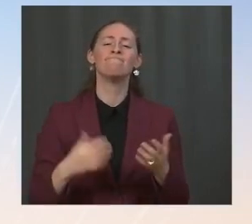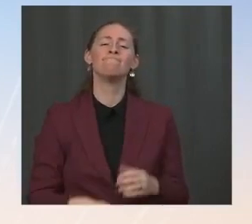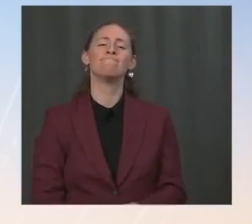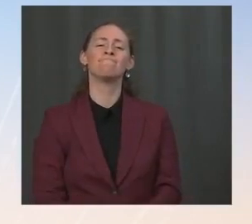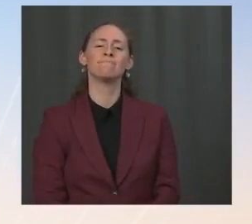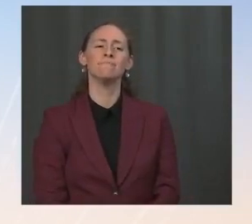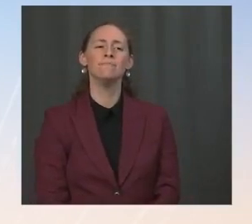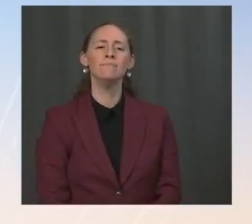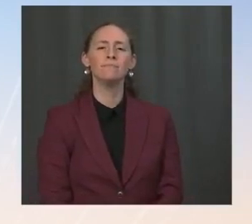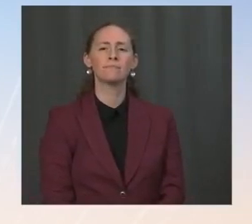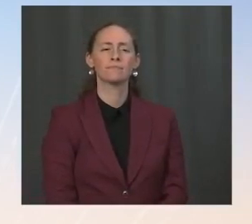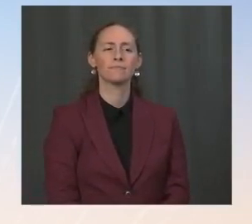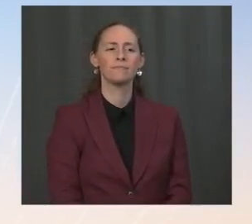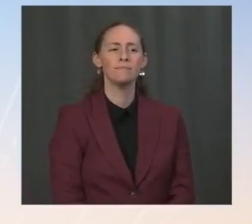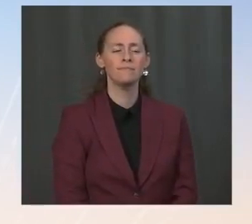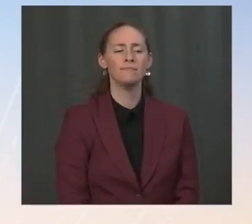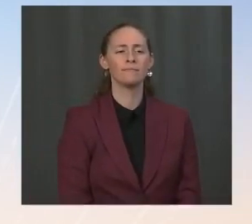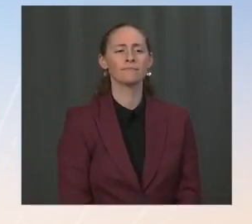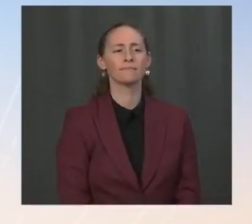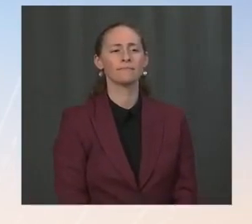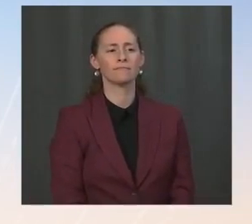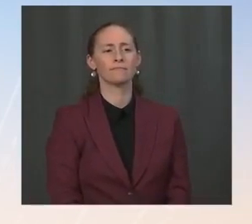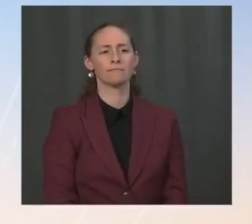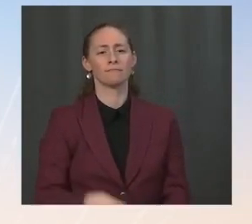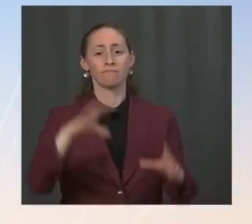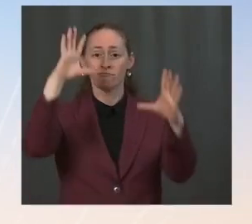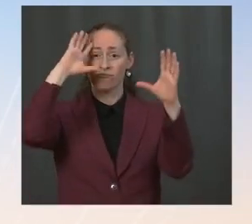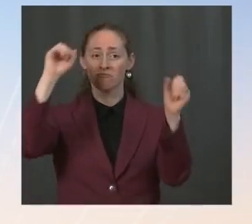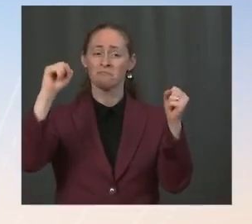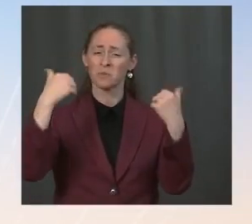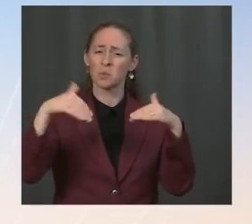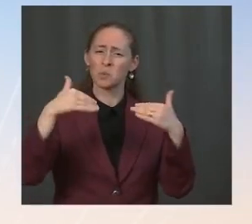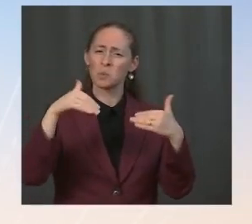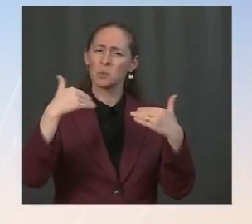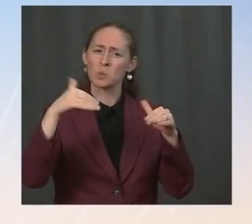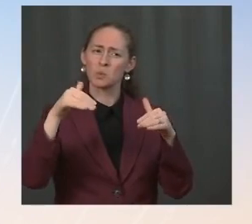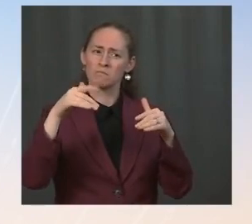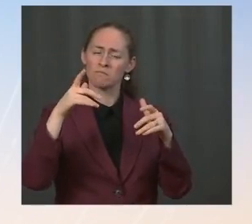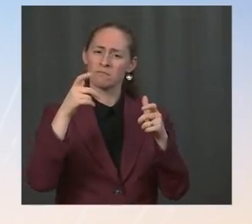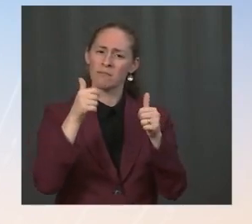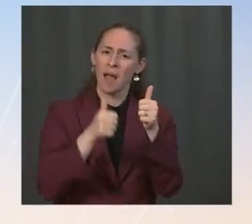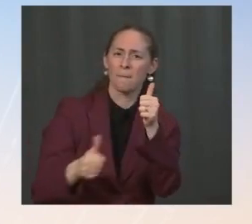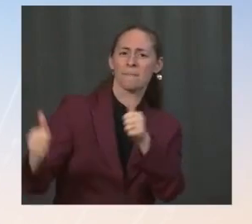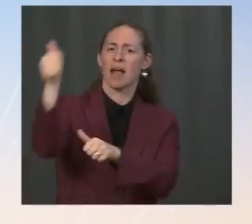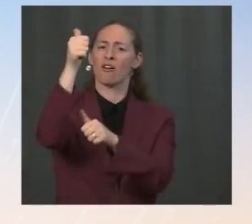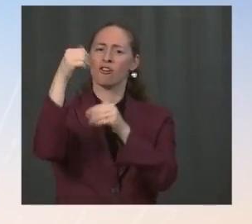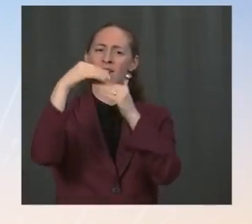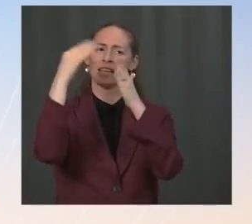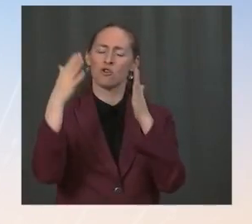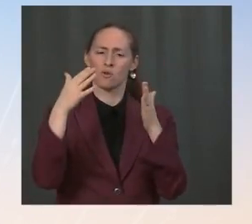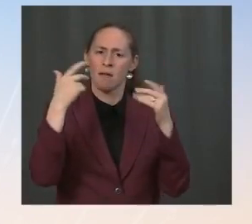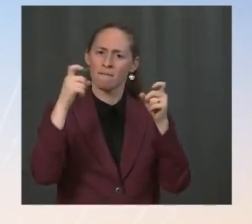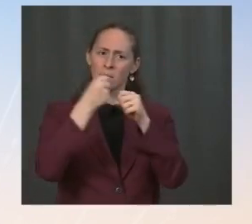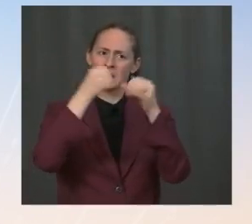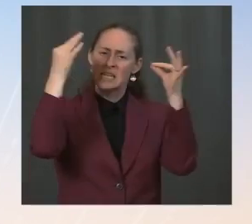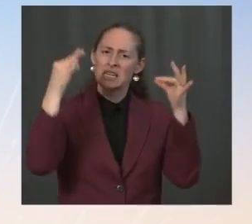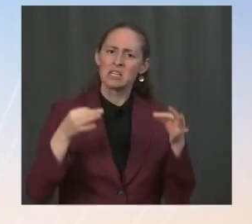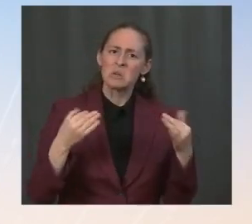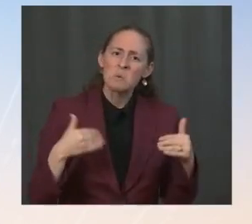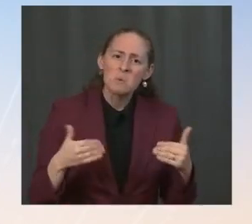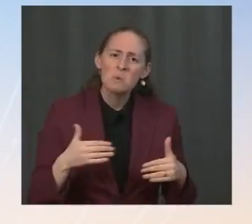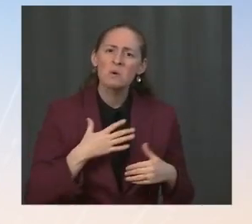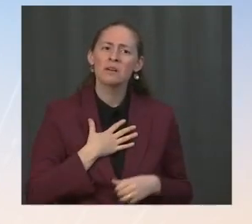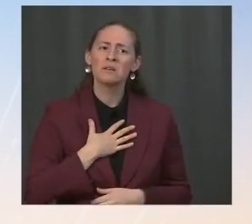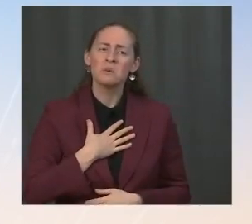at risk, and those decisions that you have to make as commander-in-chief weigh heavily on him. And as I noted a few minutes ago, any day where you lose